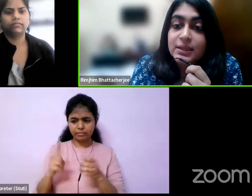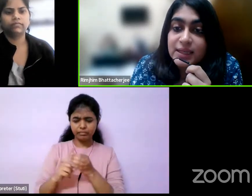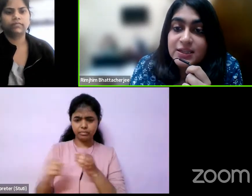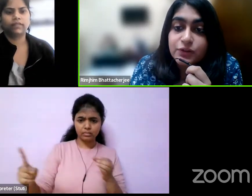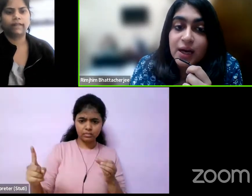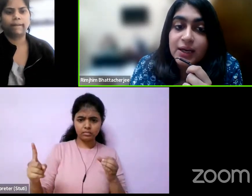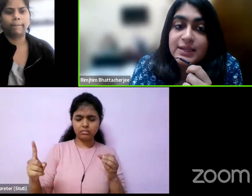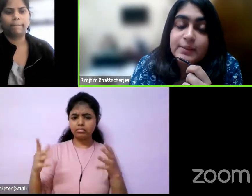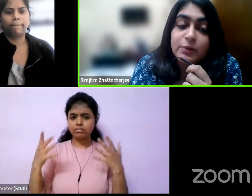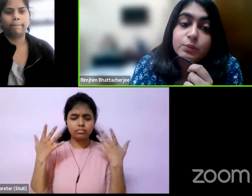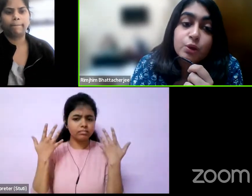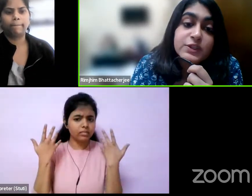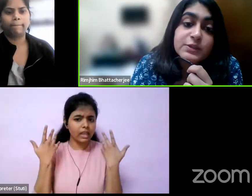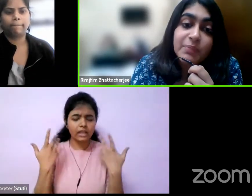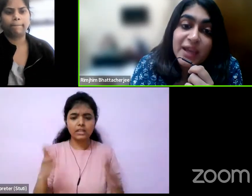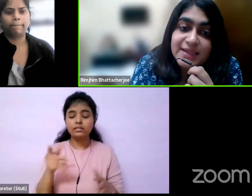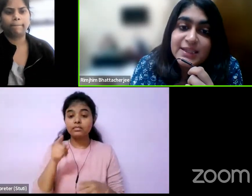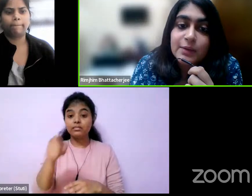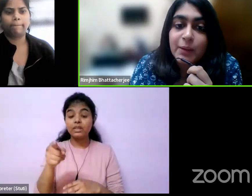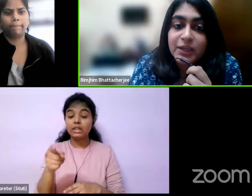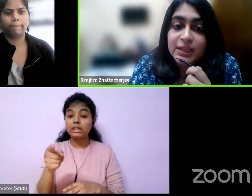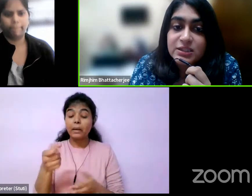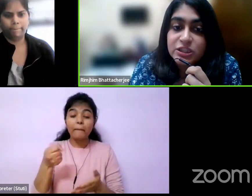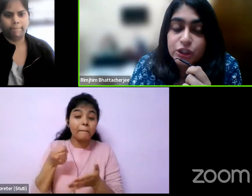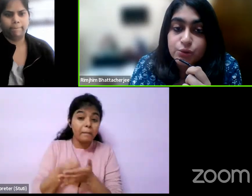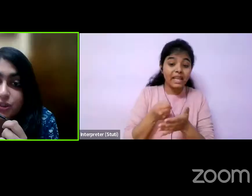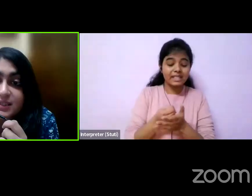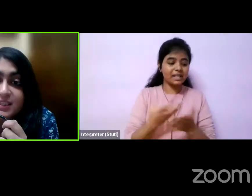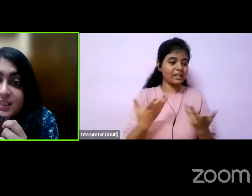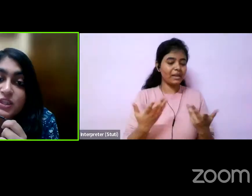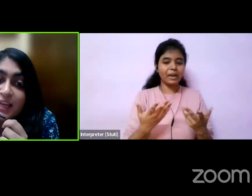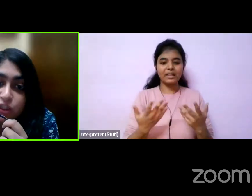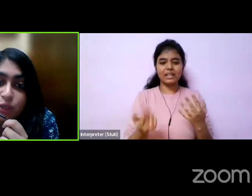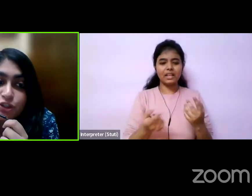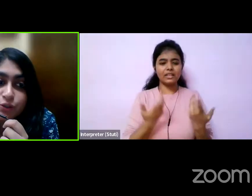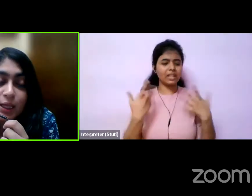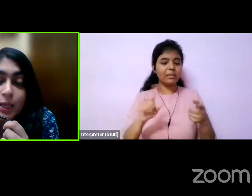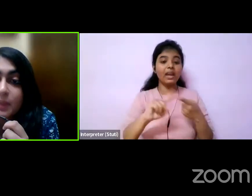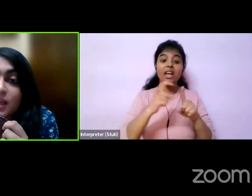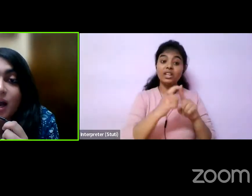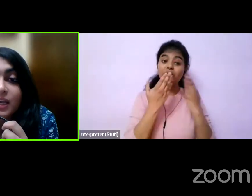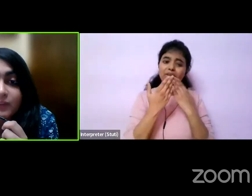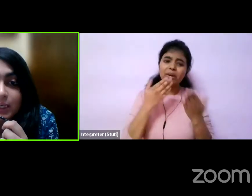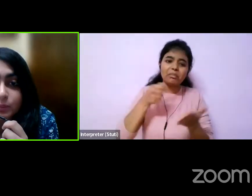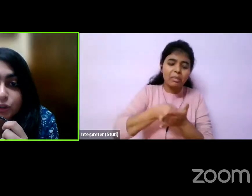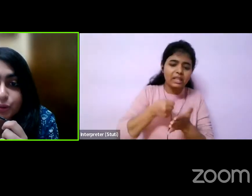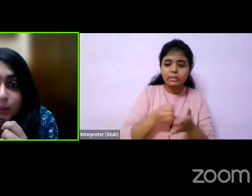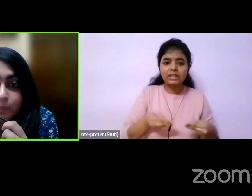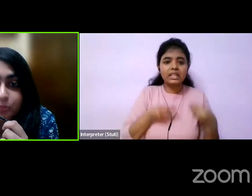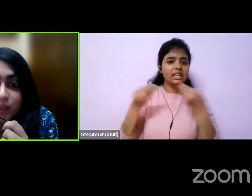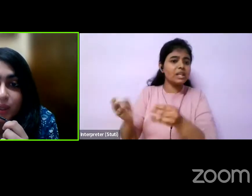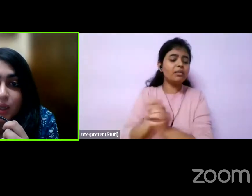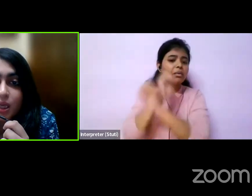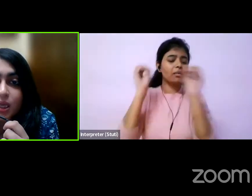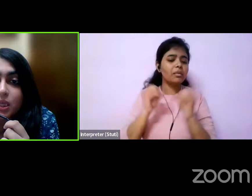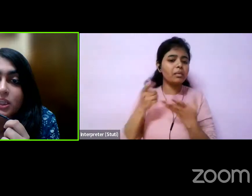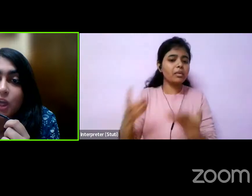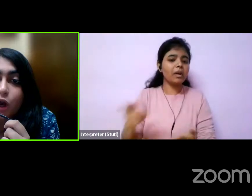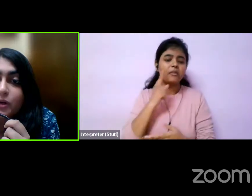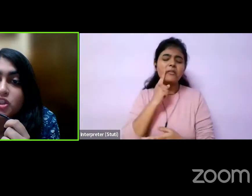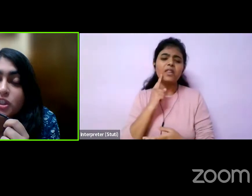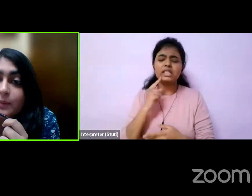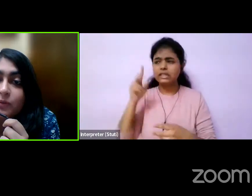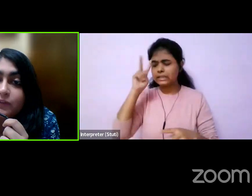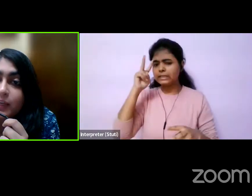in this regard in some of the most basic public institutions, such as education, being unavailable to him.